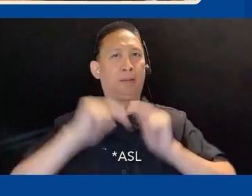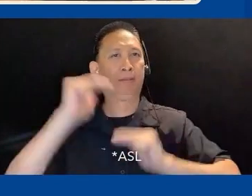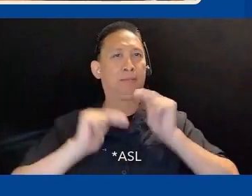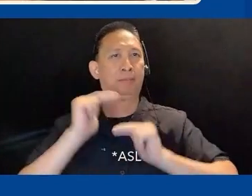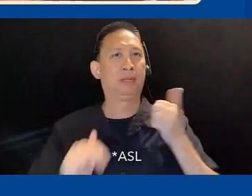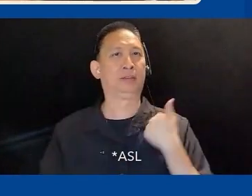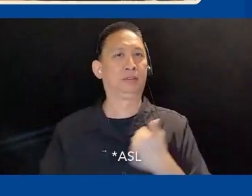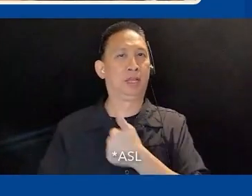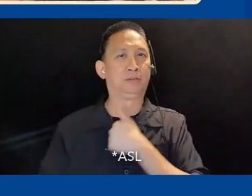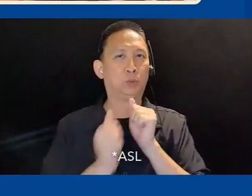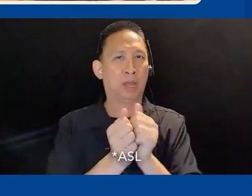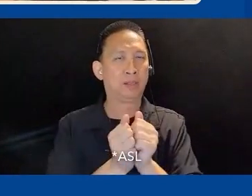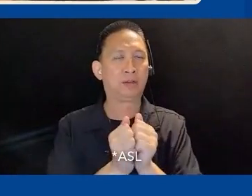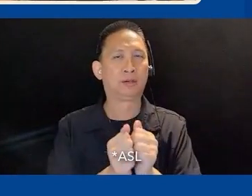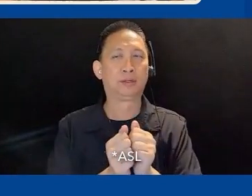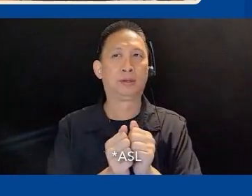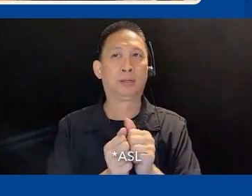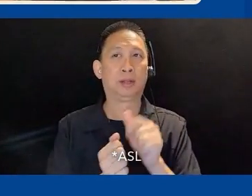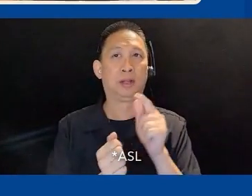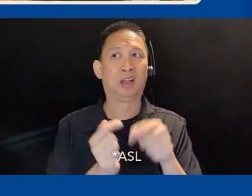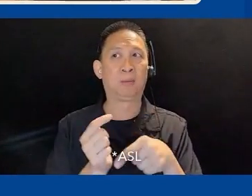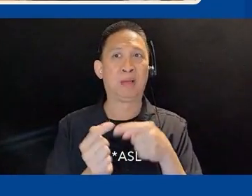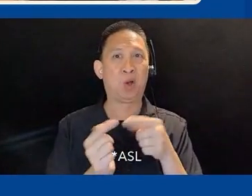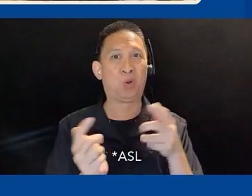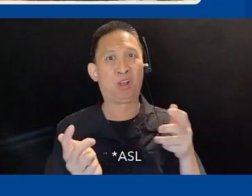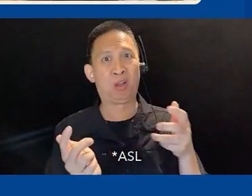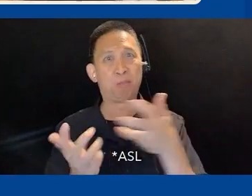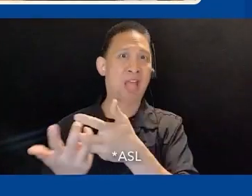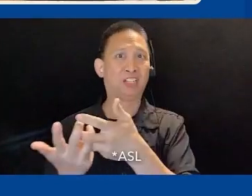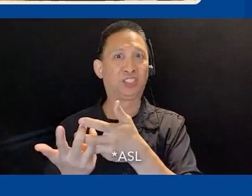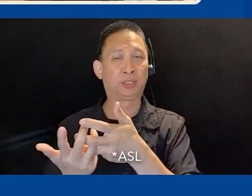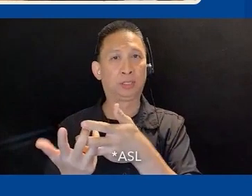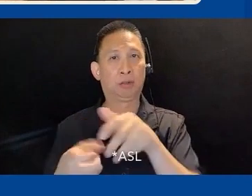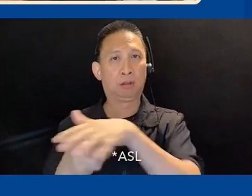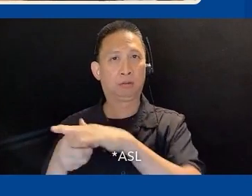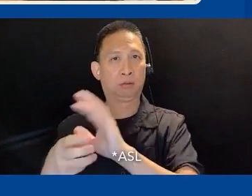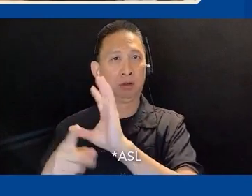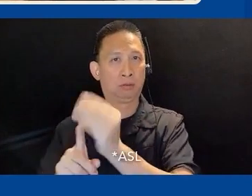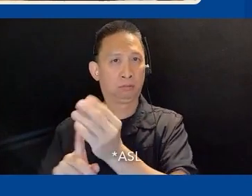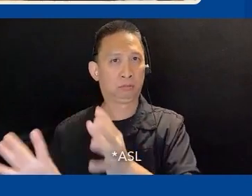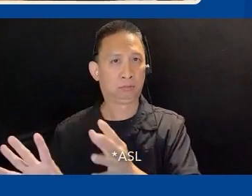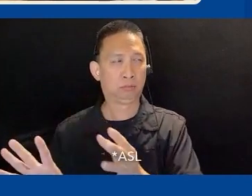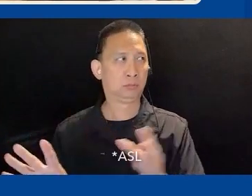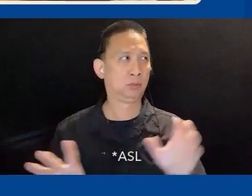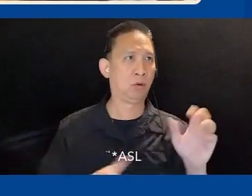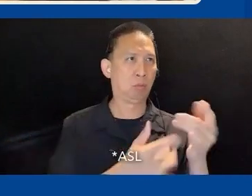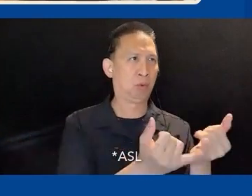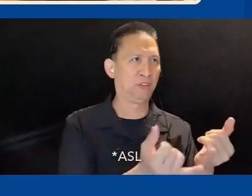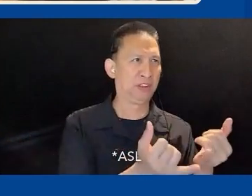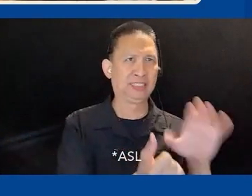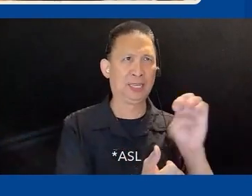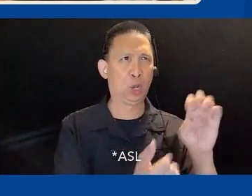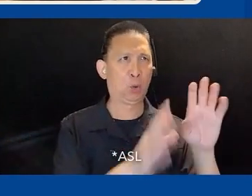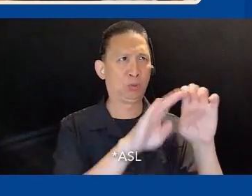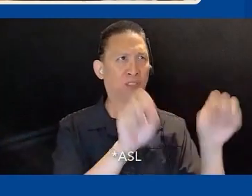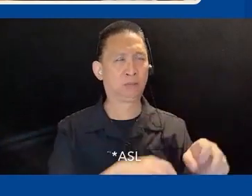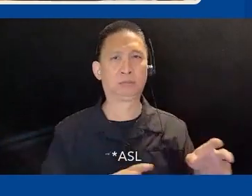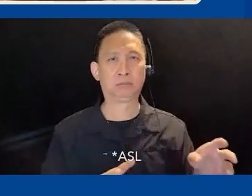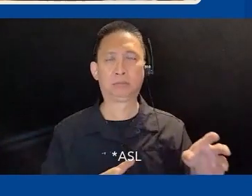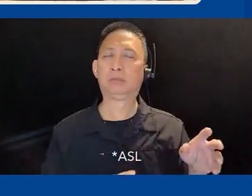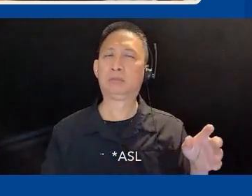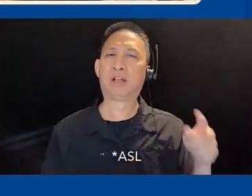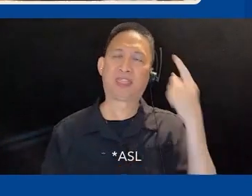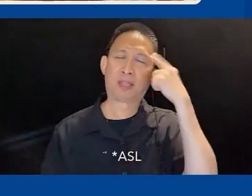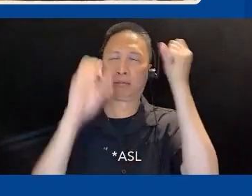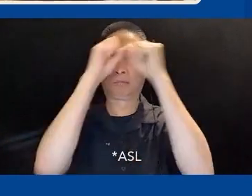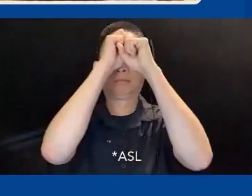about assimilation or joining a pre-existing ecosystem, but thinking about what would serve us, what would be a world in